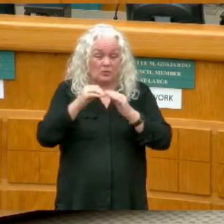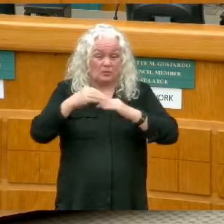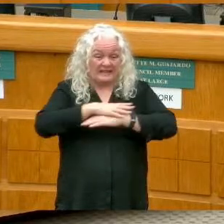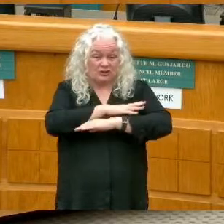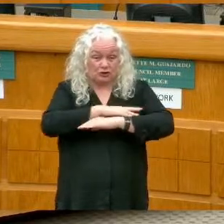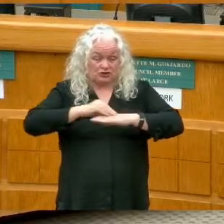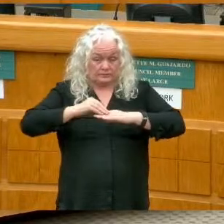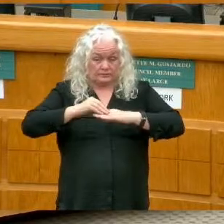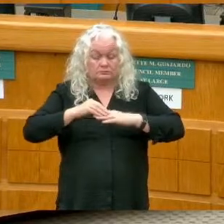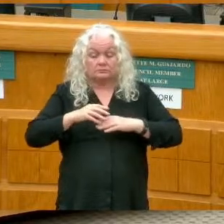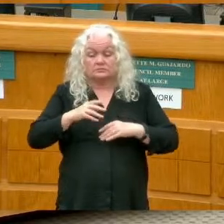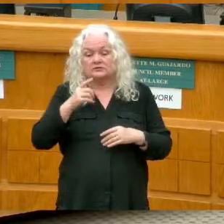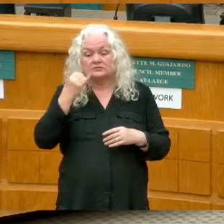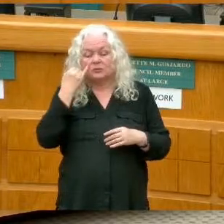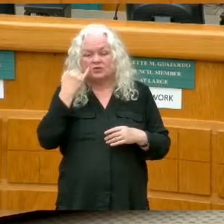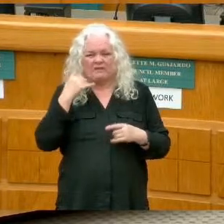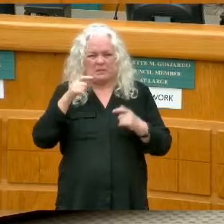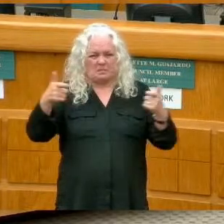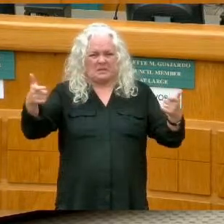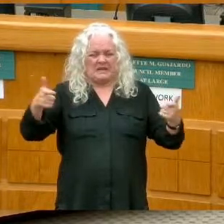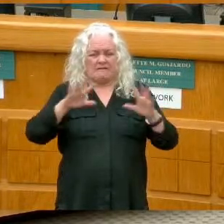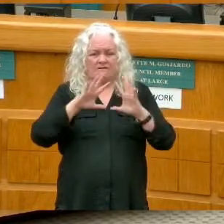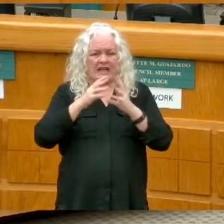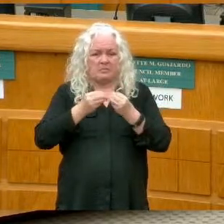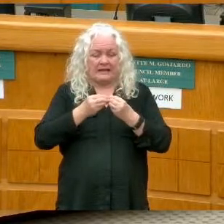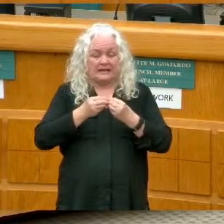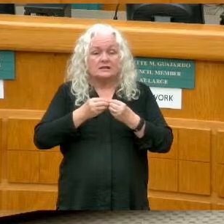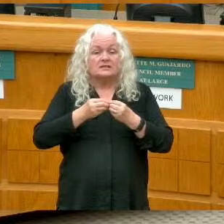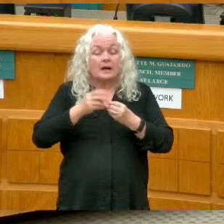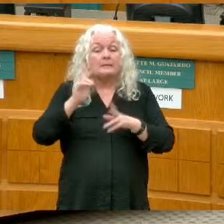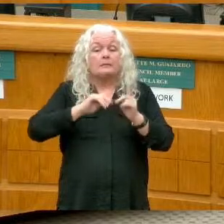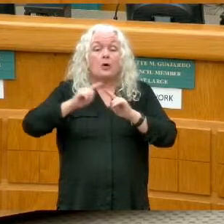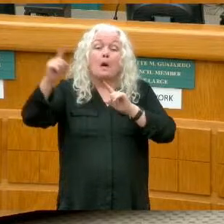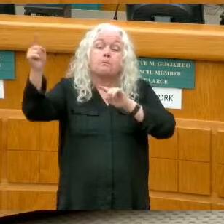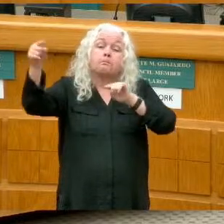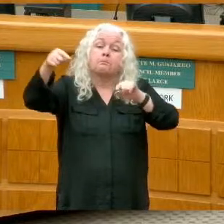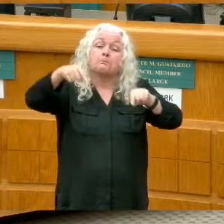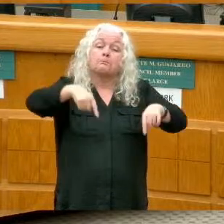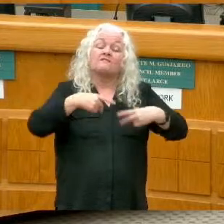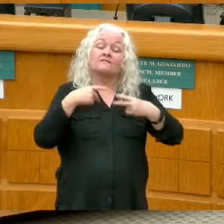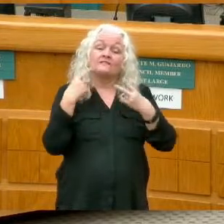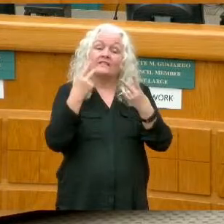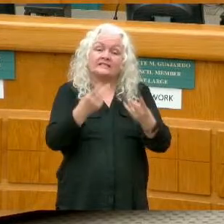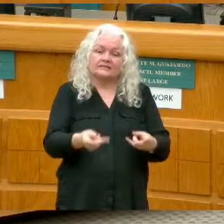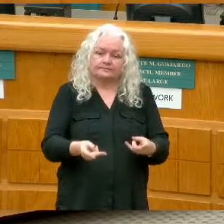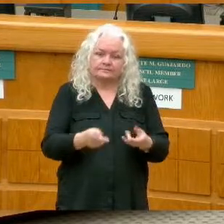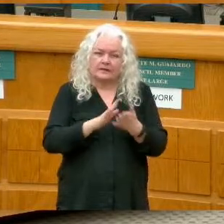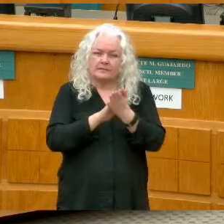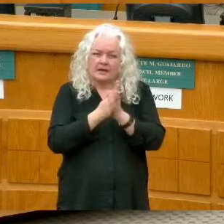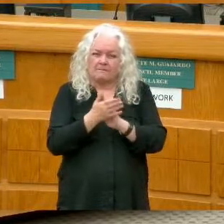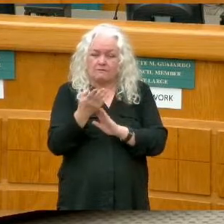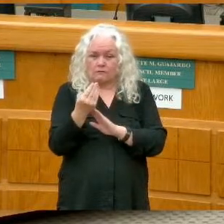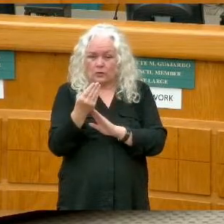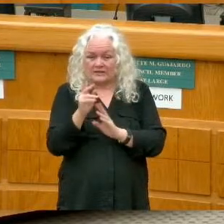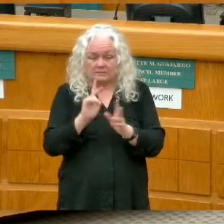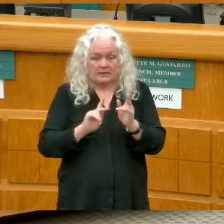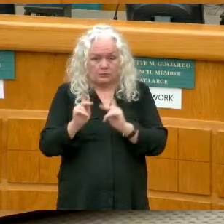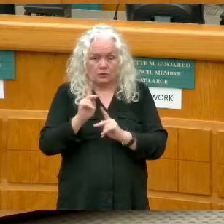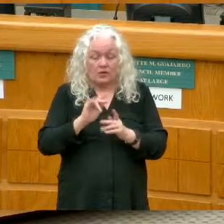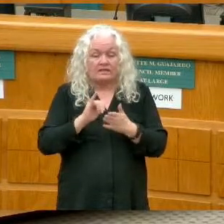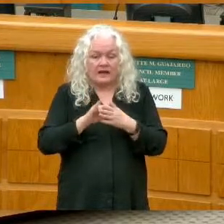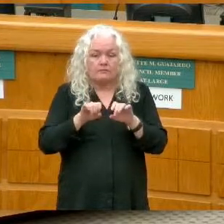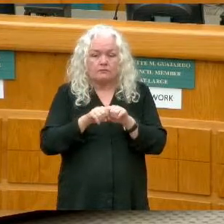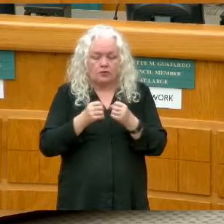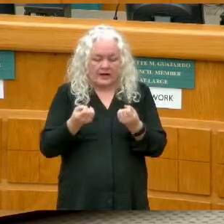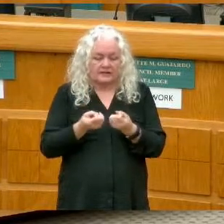beach. So if you have a big family, you have some extended family coming down, and all of a sudden your group is turned into 14 people, that would be breaking